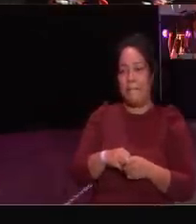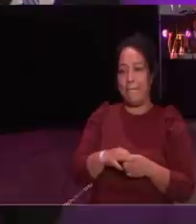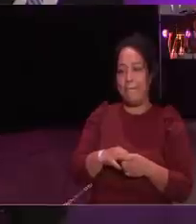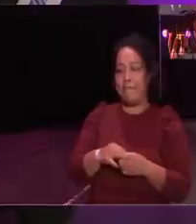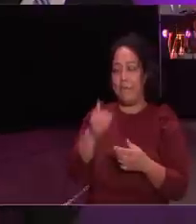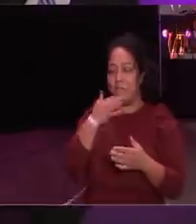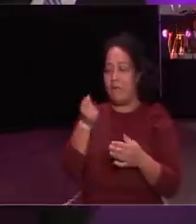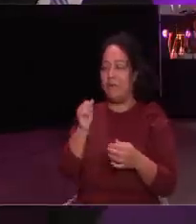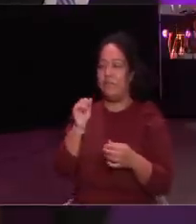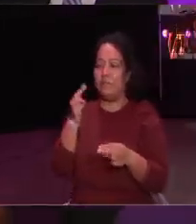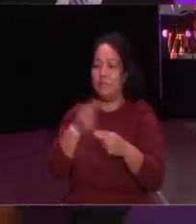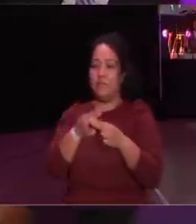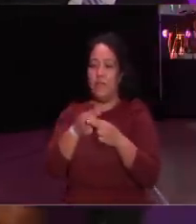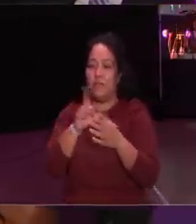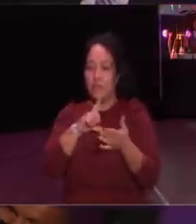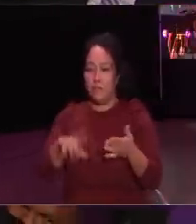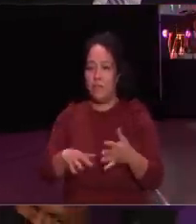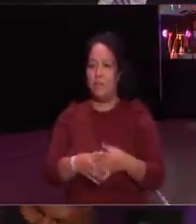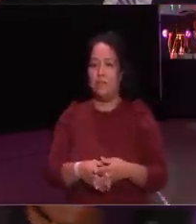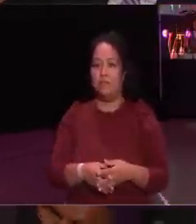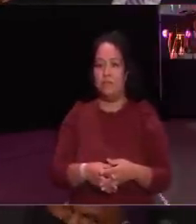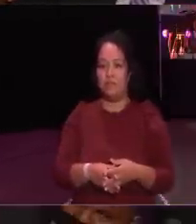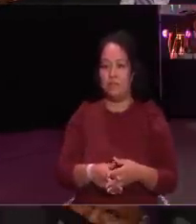Señor. Blessed be the name of the Lord.